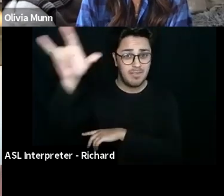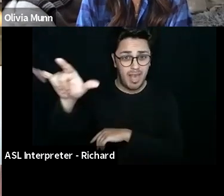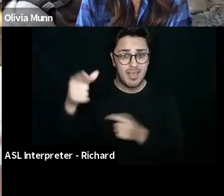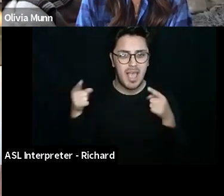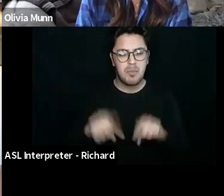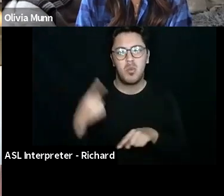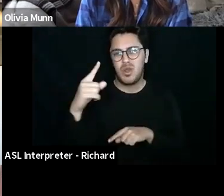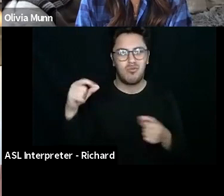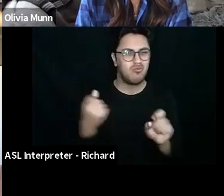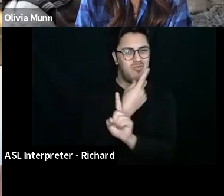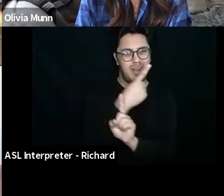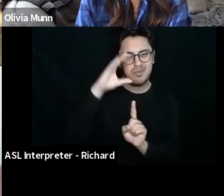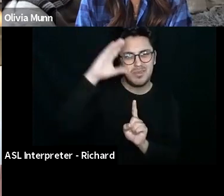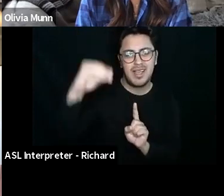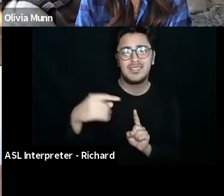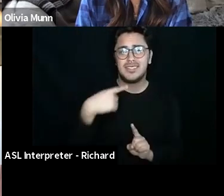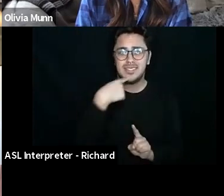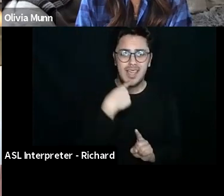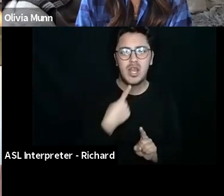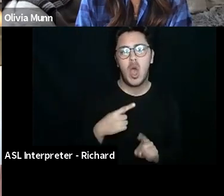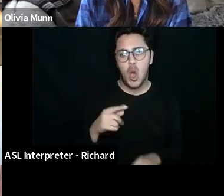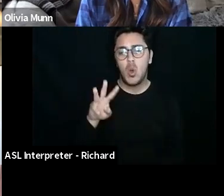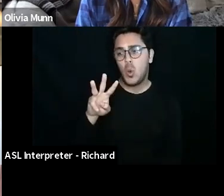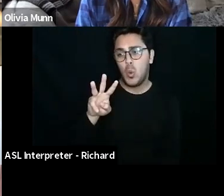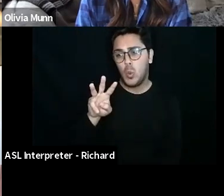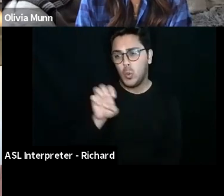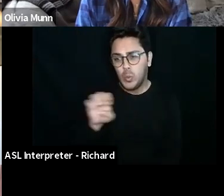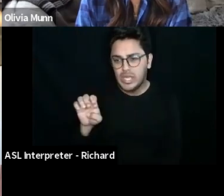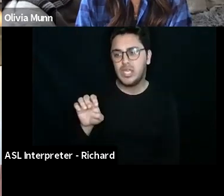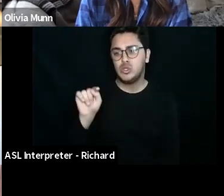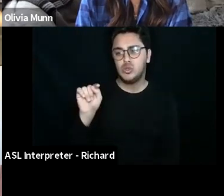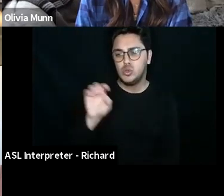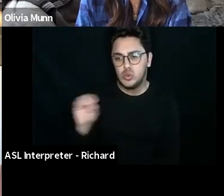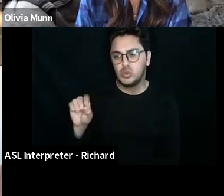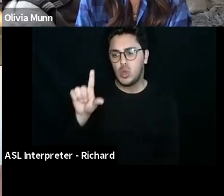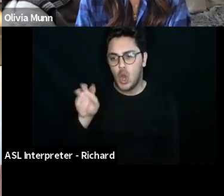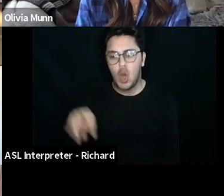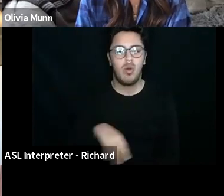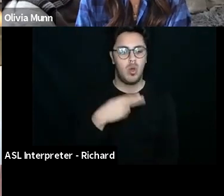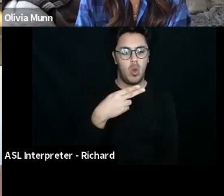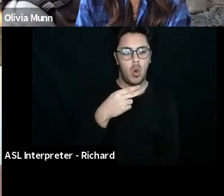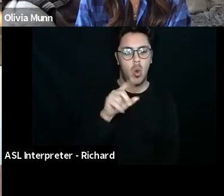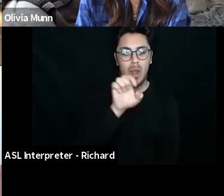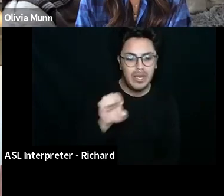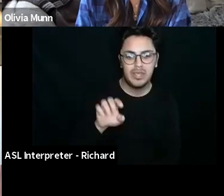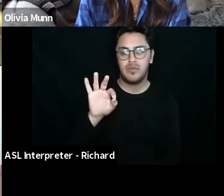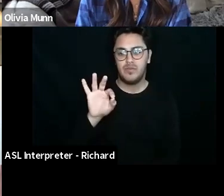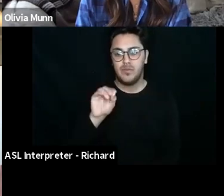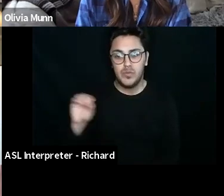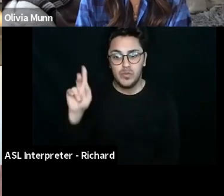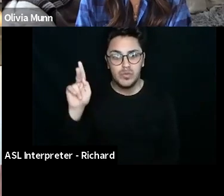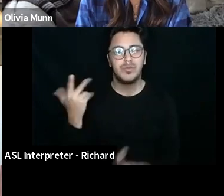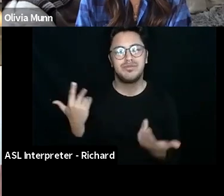random guy called in saying that the victims were named Wee Too Low and Holy Fook, you know, then that